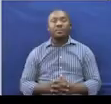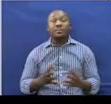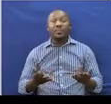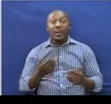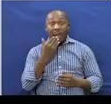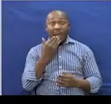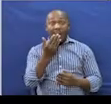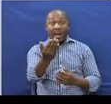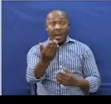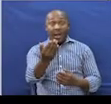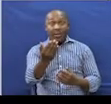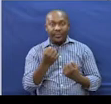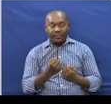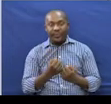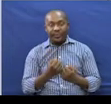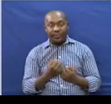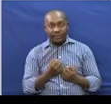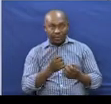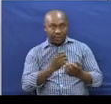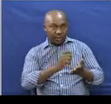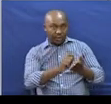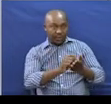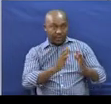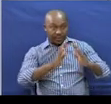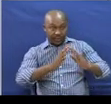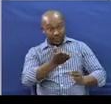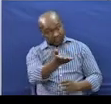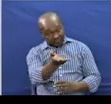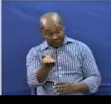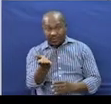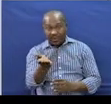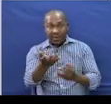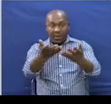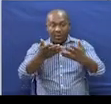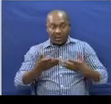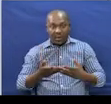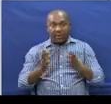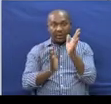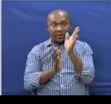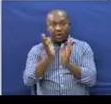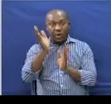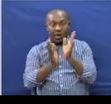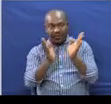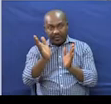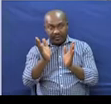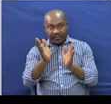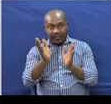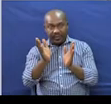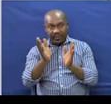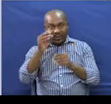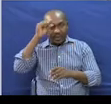How are you, student at home? Welcome to the geography subject, and my name is Mr.